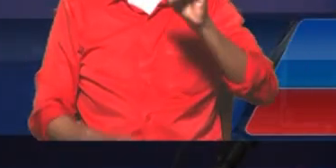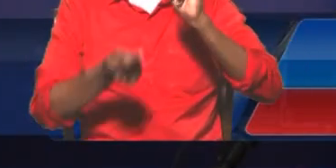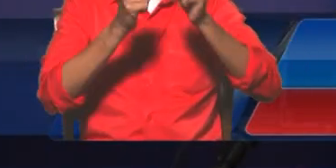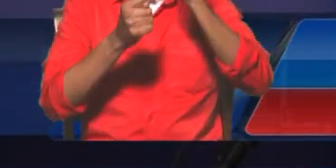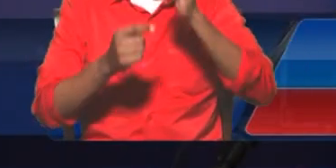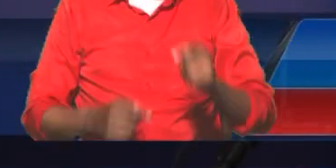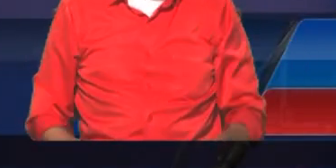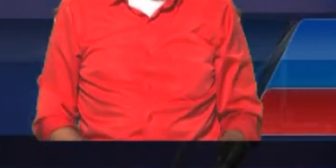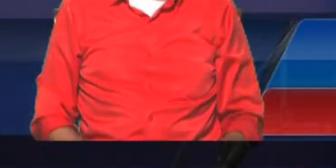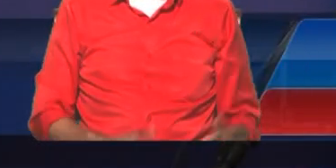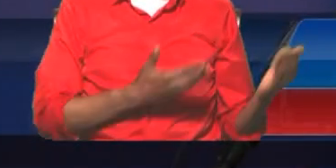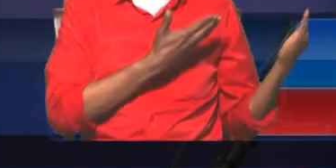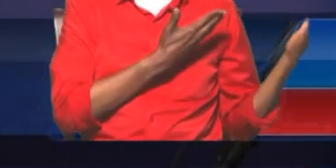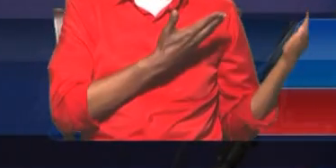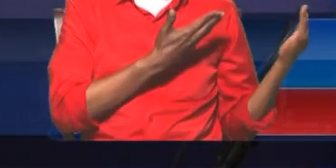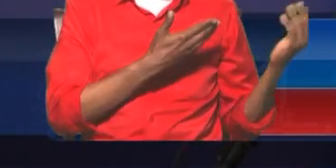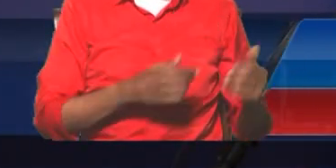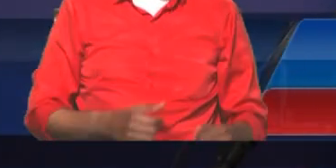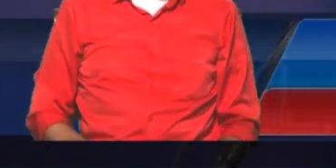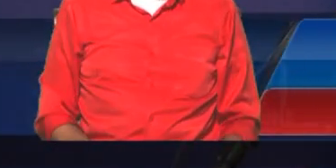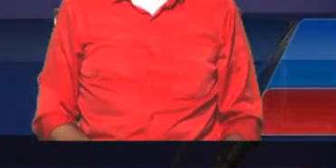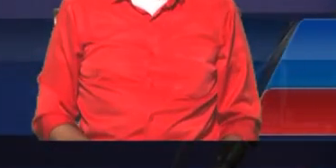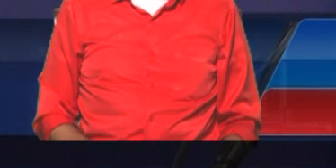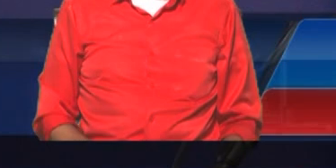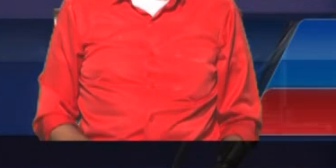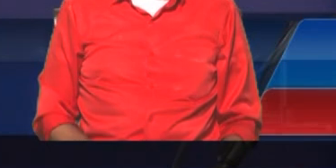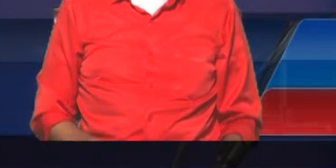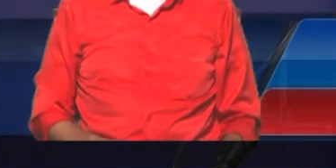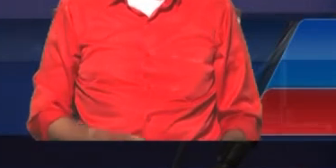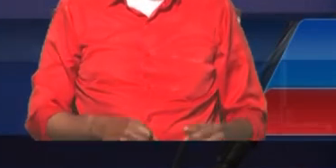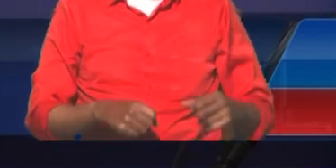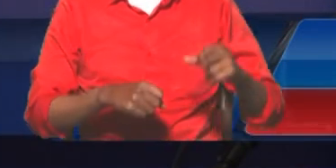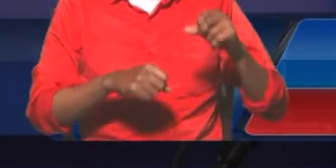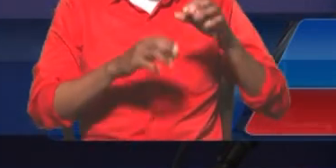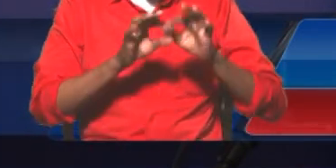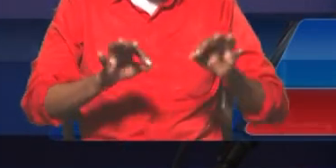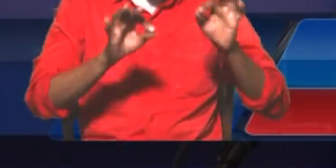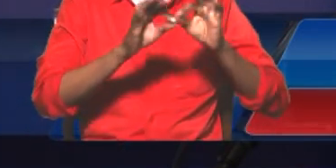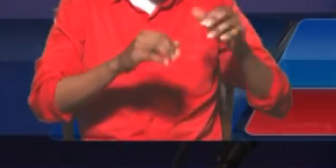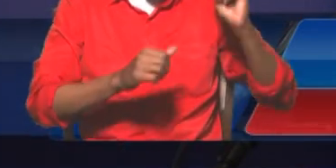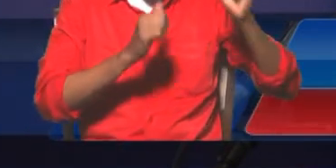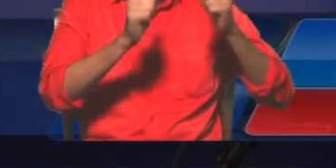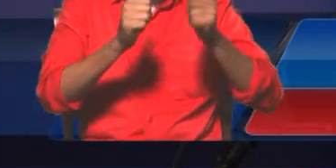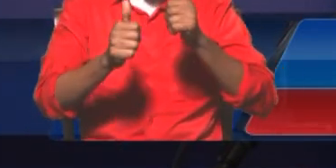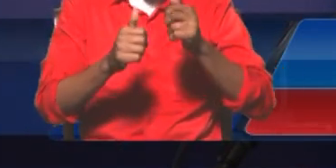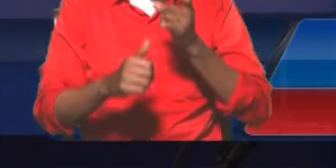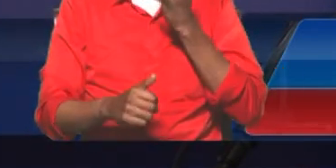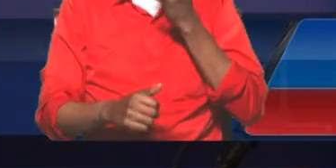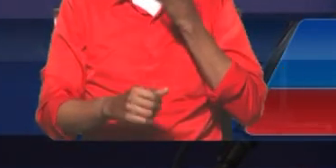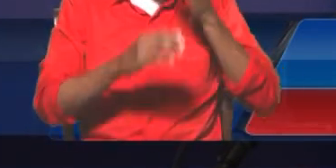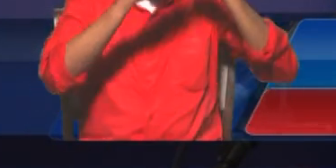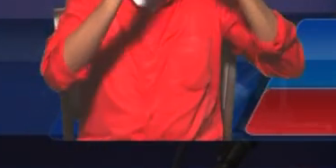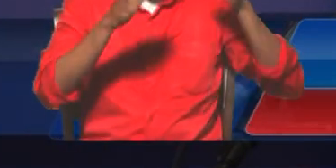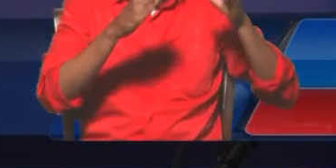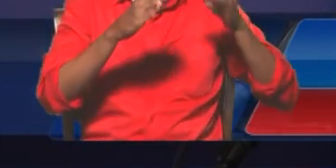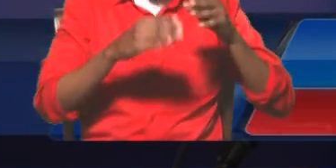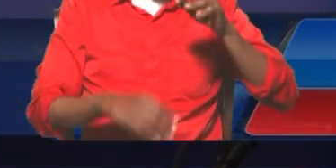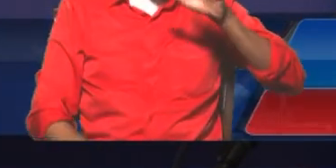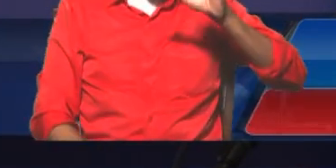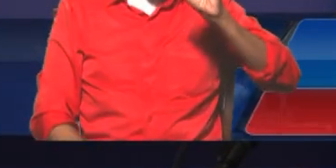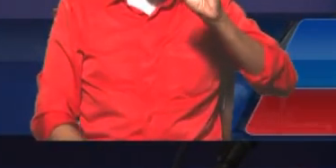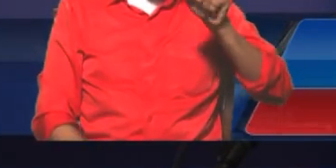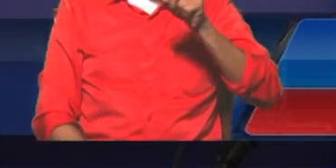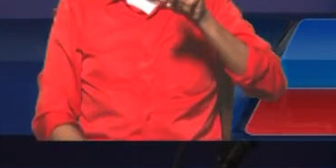scale to be commercially viable. Hence the kickoff of the pilot project of a lighthouse with the capacity of 50 to 100